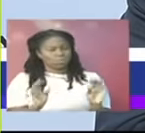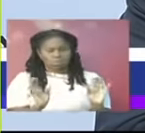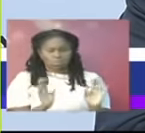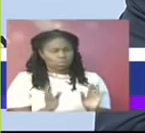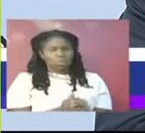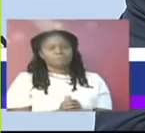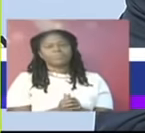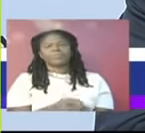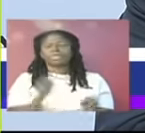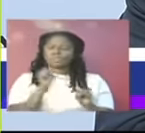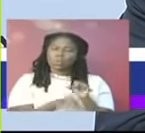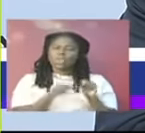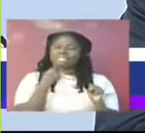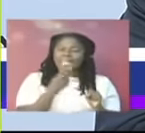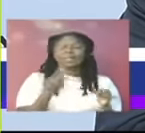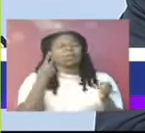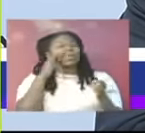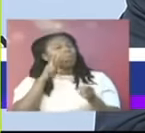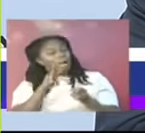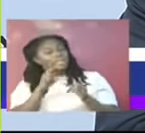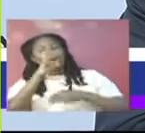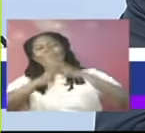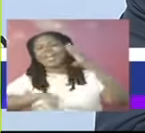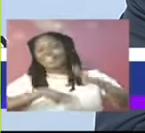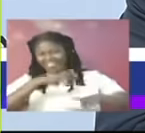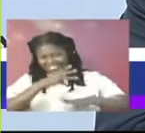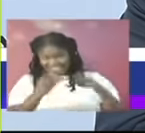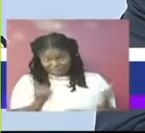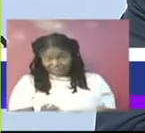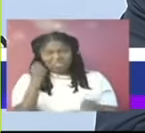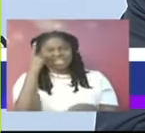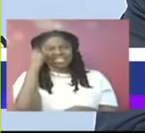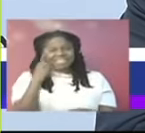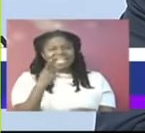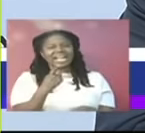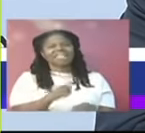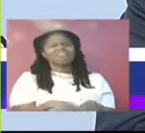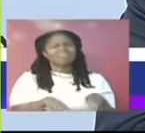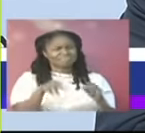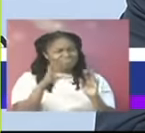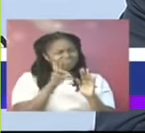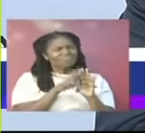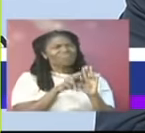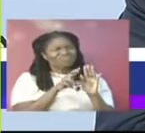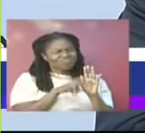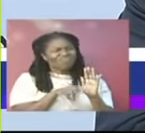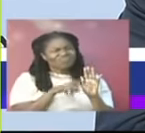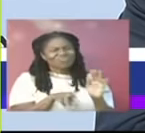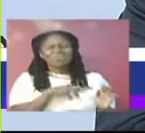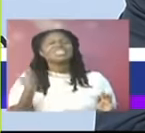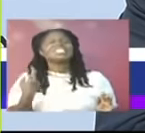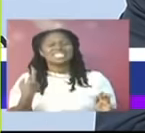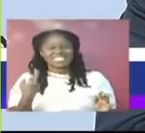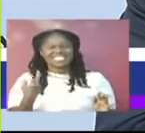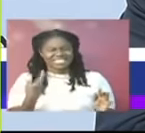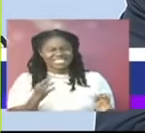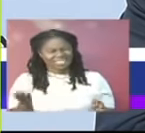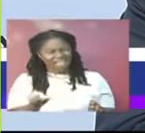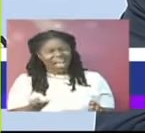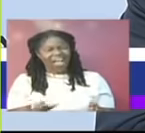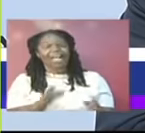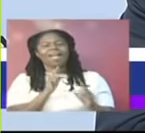outcomes and also of those more severe outcomes. With respect to the behaviors, again, nothing has